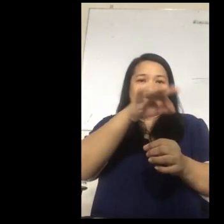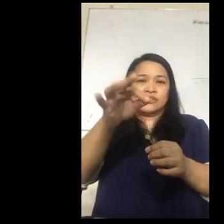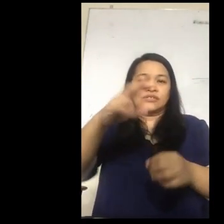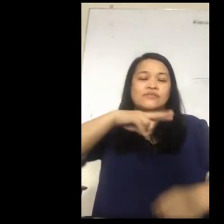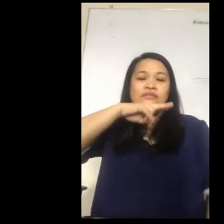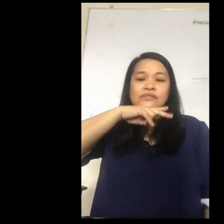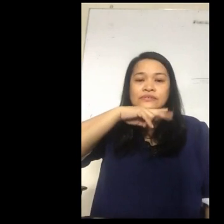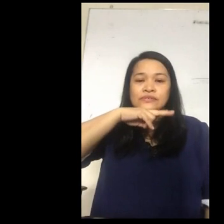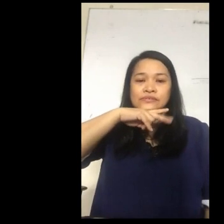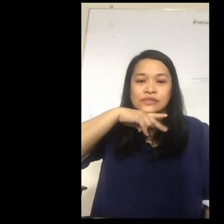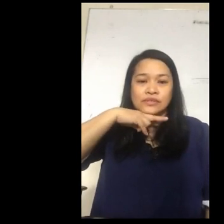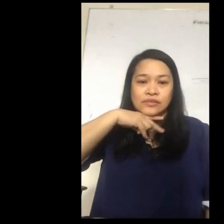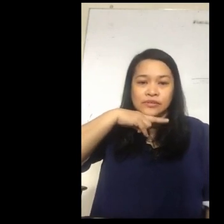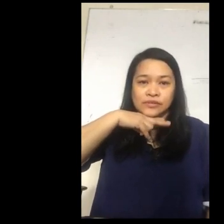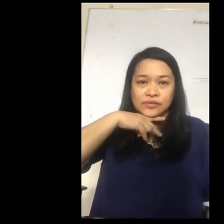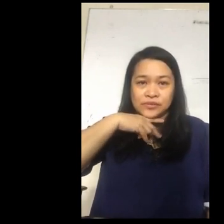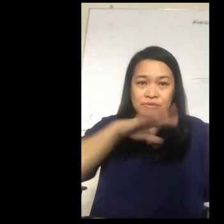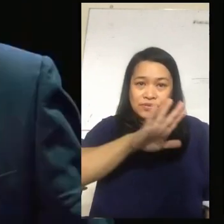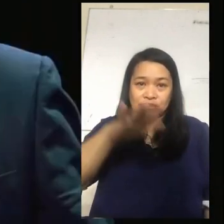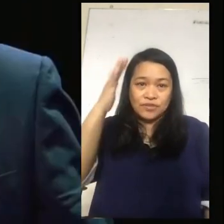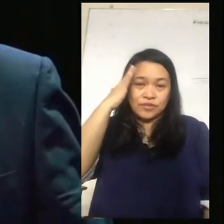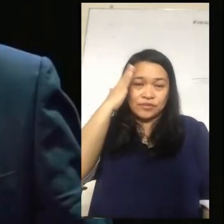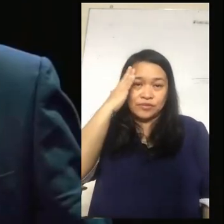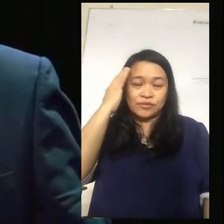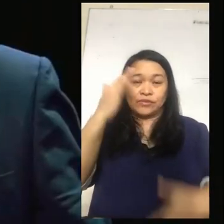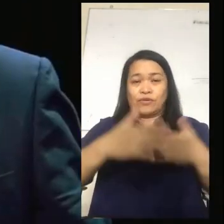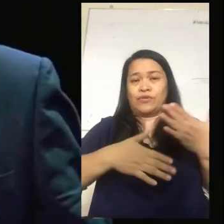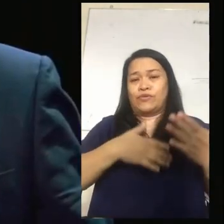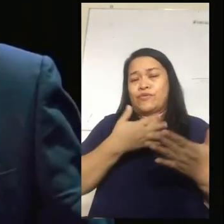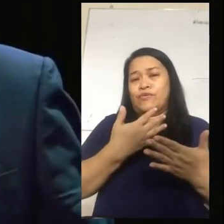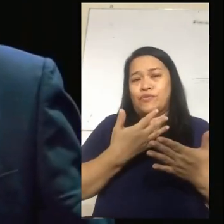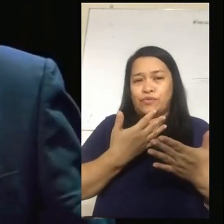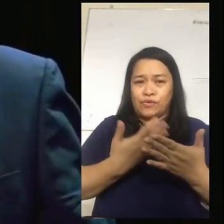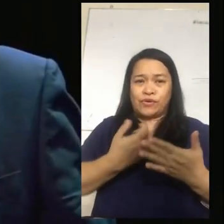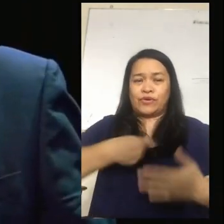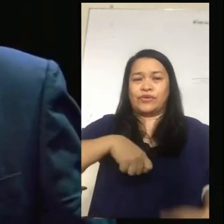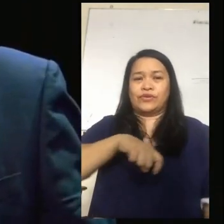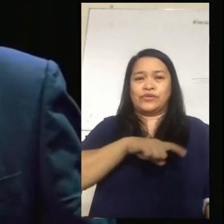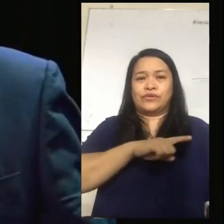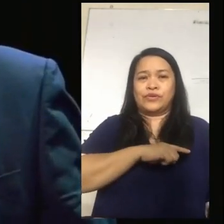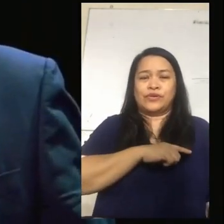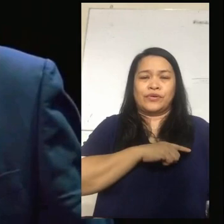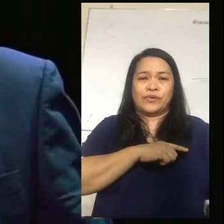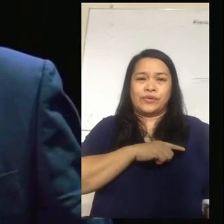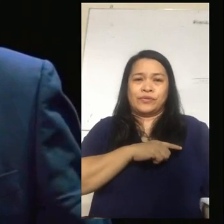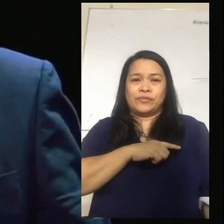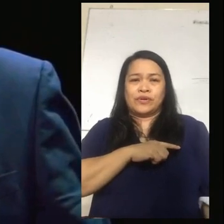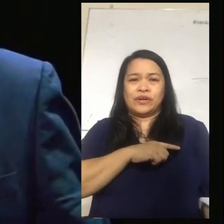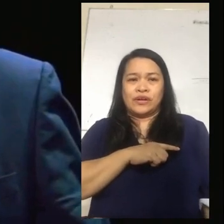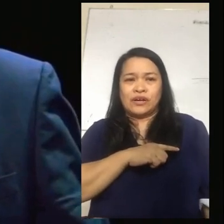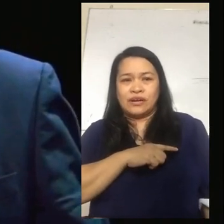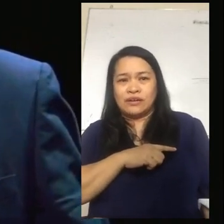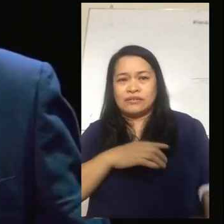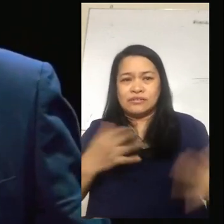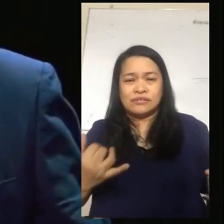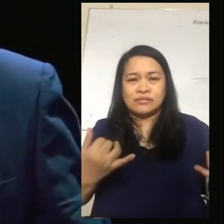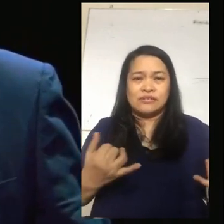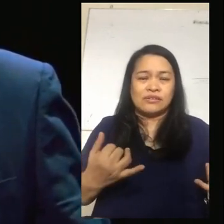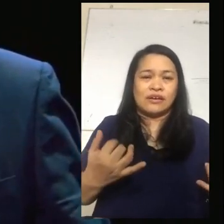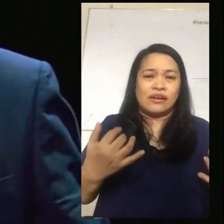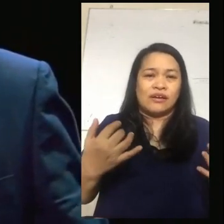virus. You know, lahat-lahat tayo, natatakot tayo sa corona virus. Pero napakarami mga virus